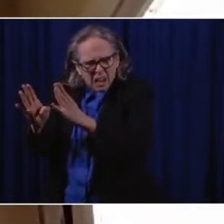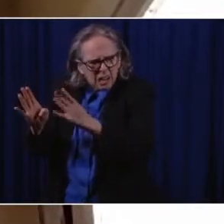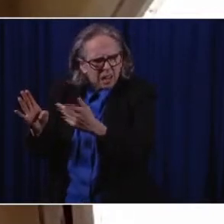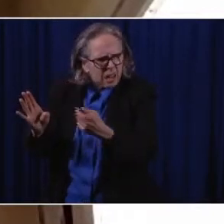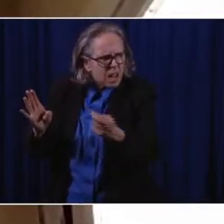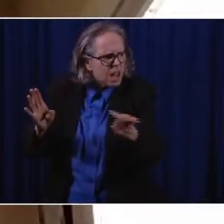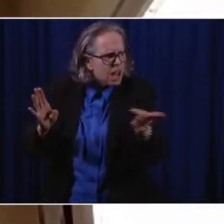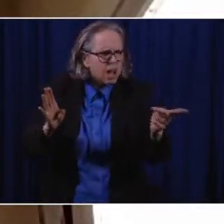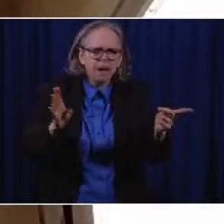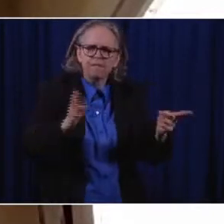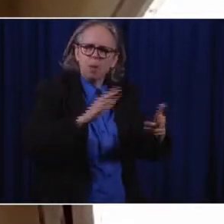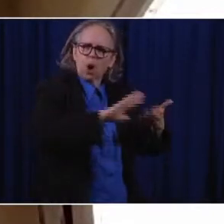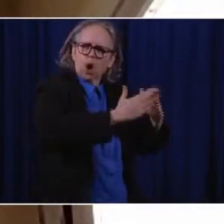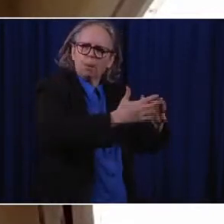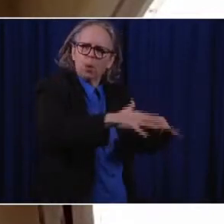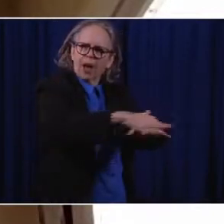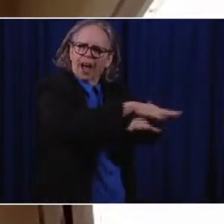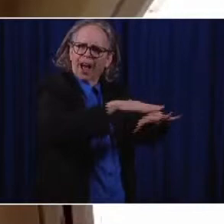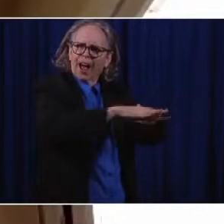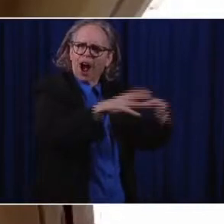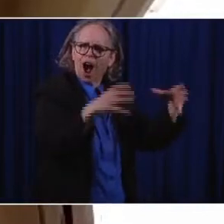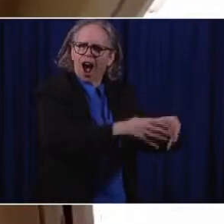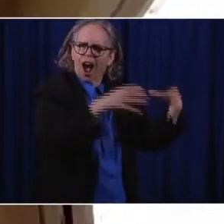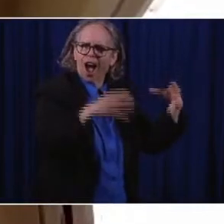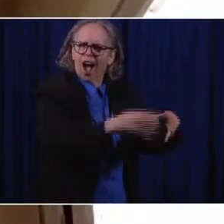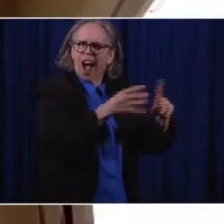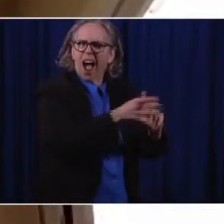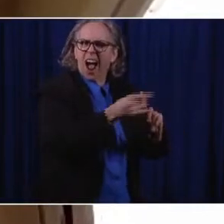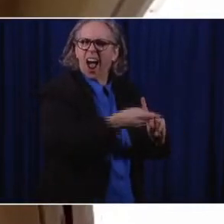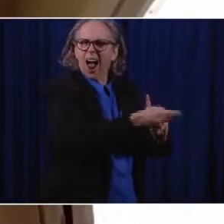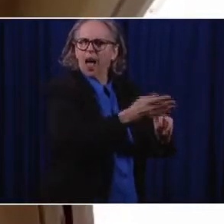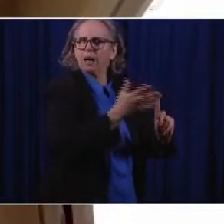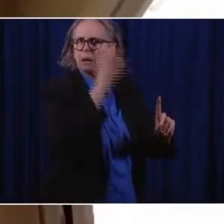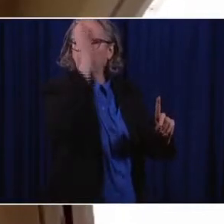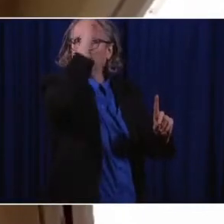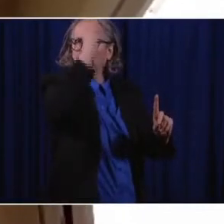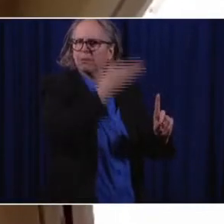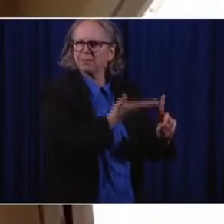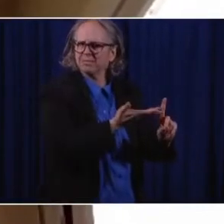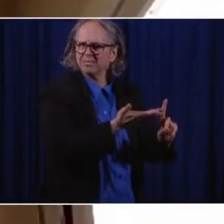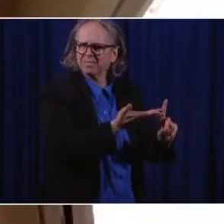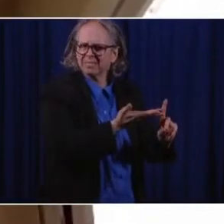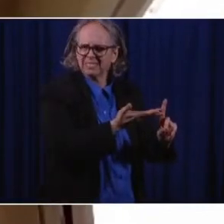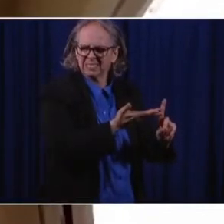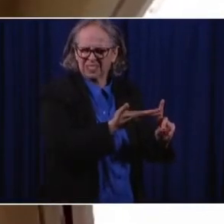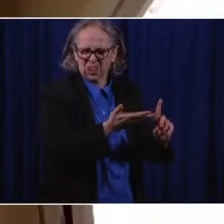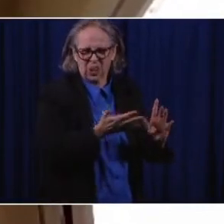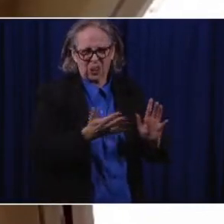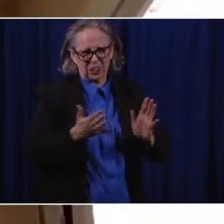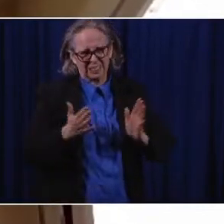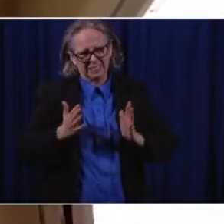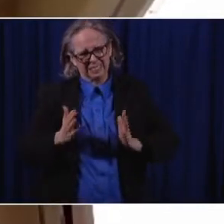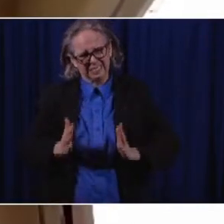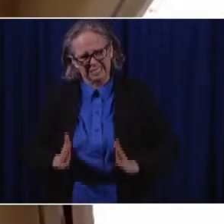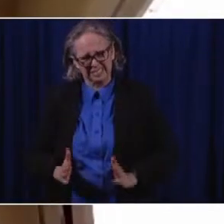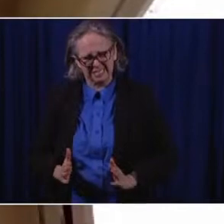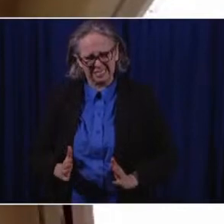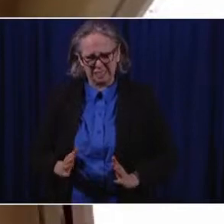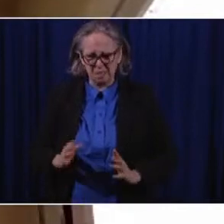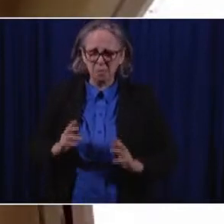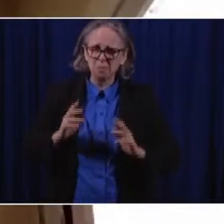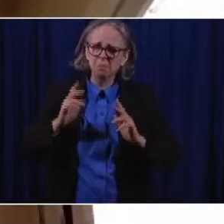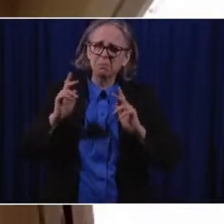Halloween time period. The big fear is that if we don't take the message of masking,